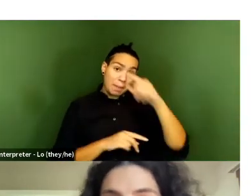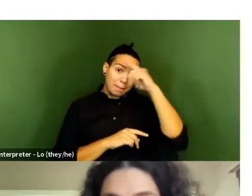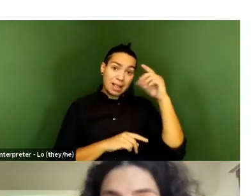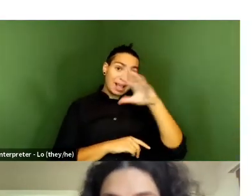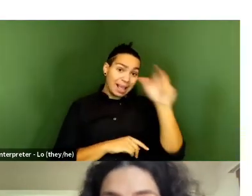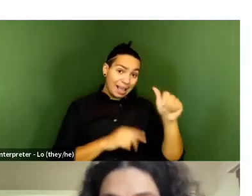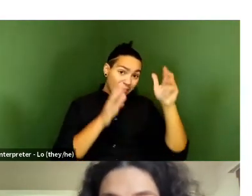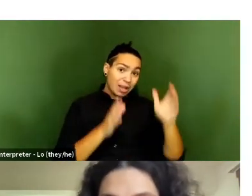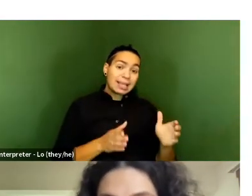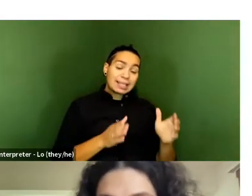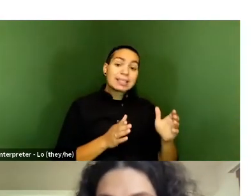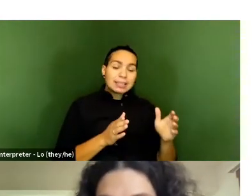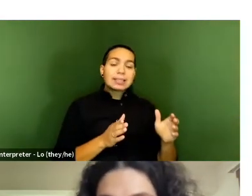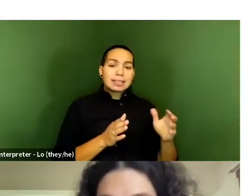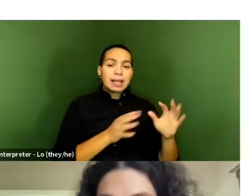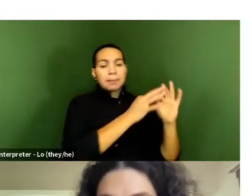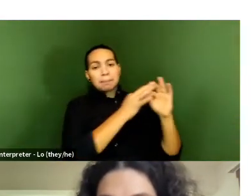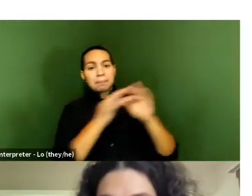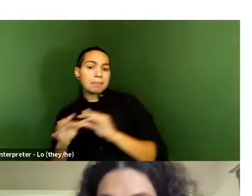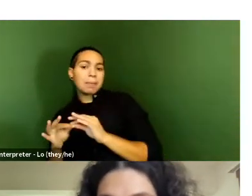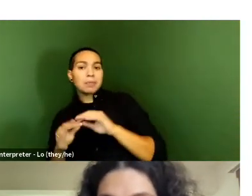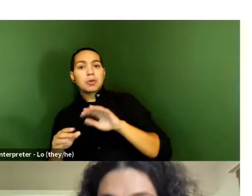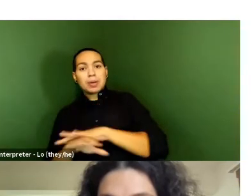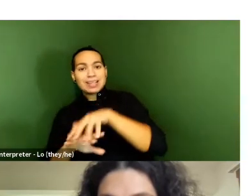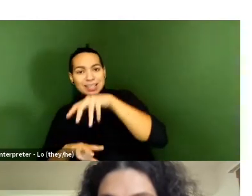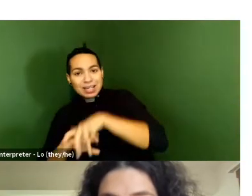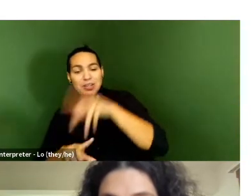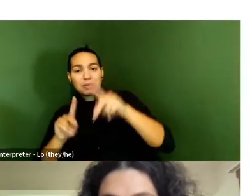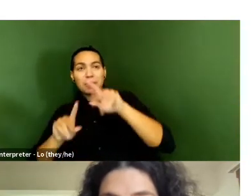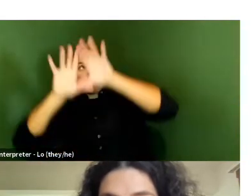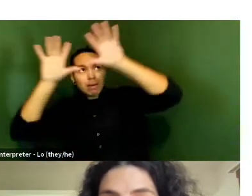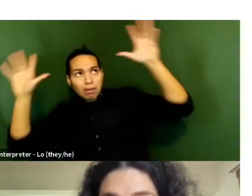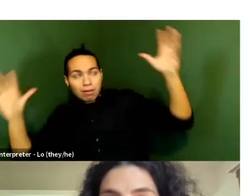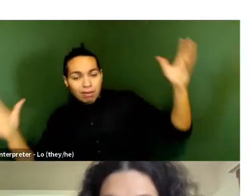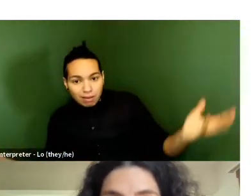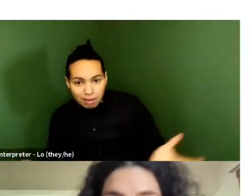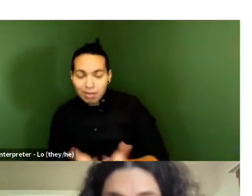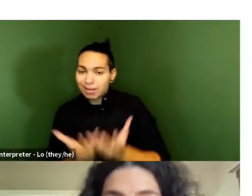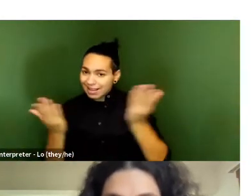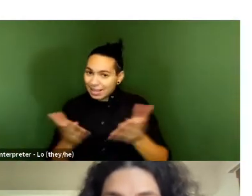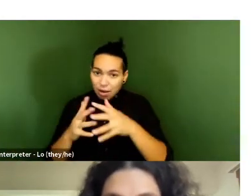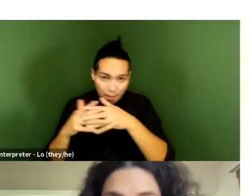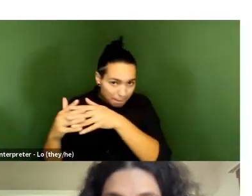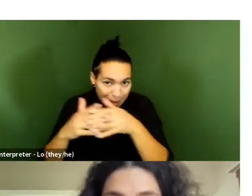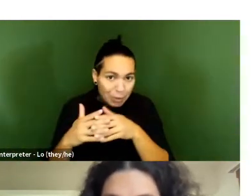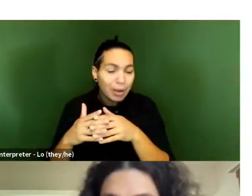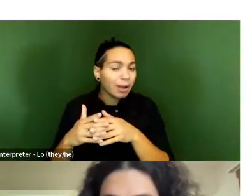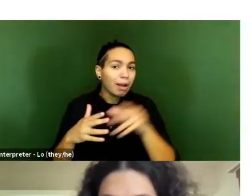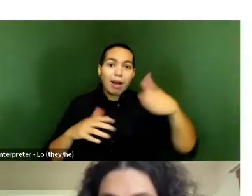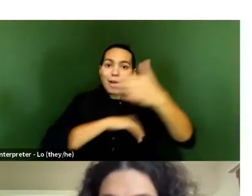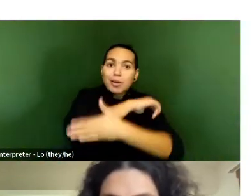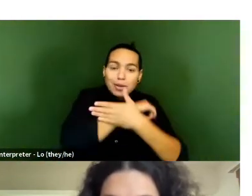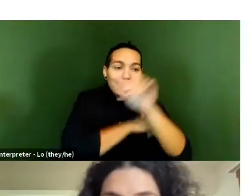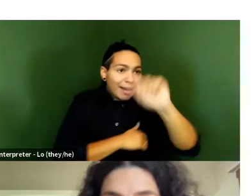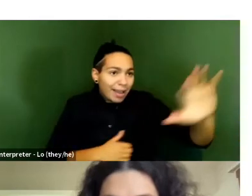is something that's inherently connected to the struggles of Indigenous people across the world, in the Americas, globally, Indigenous people in